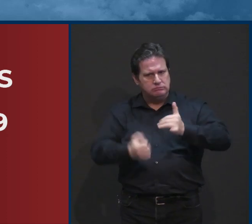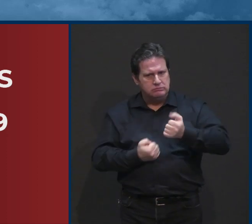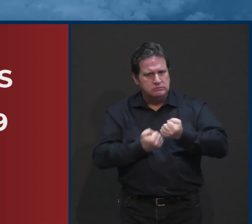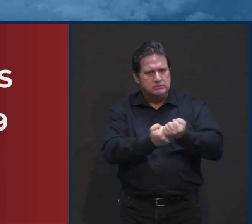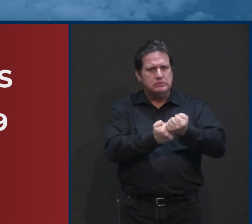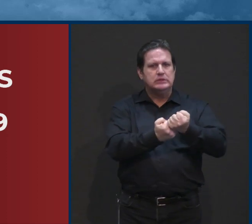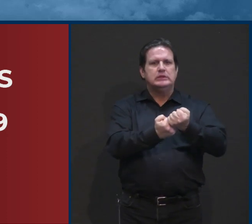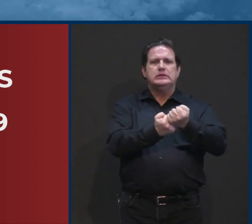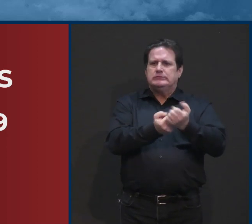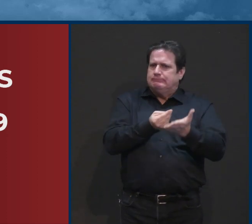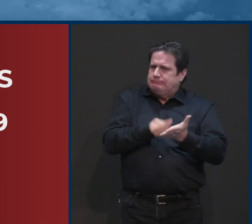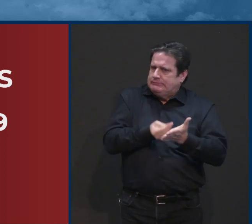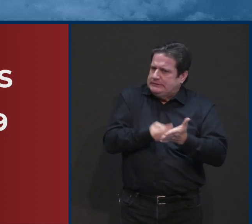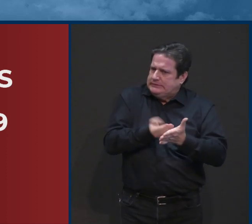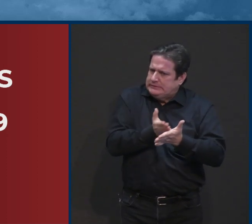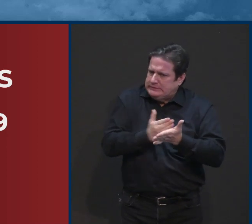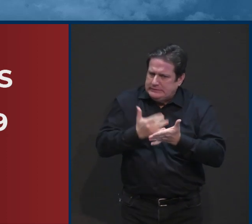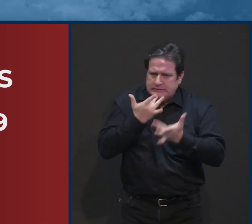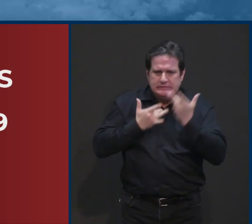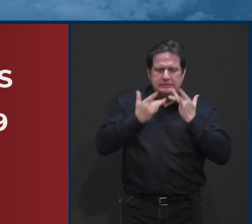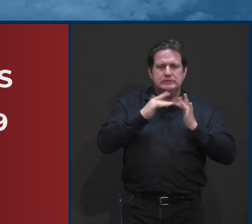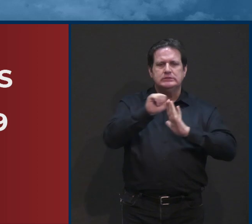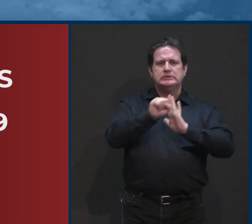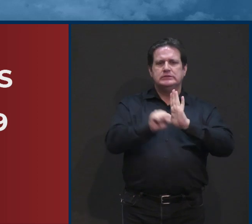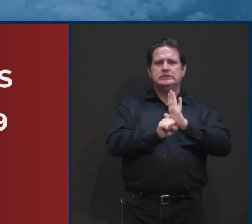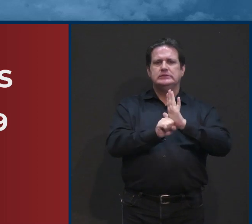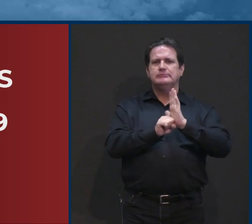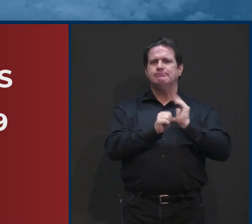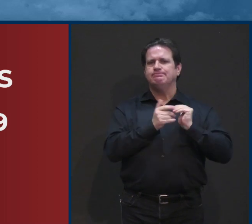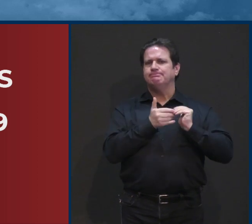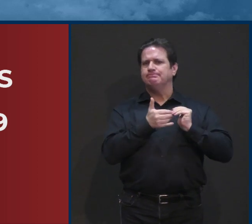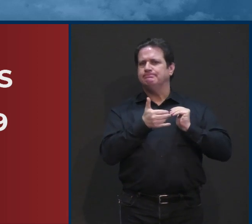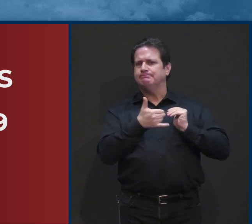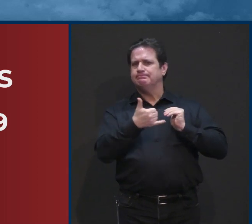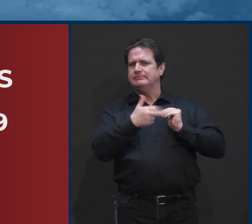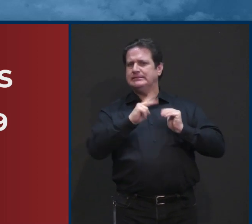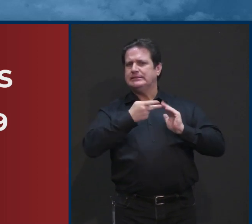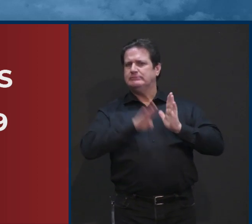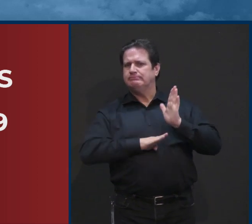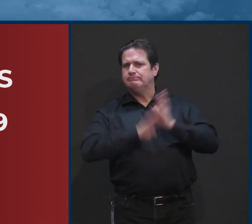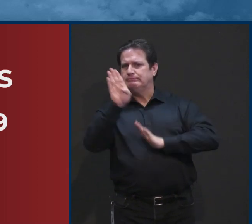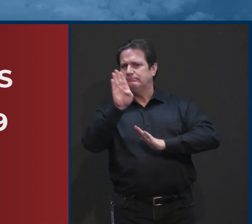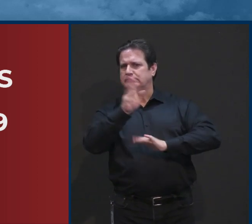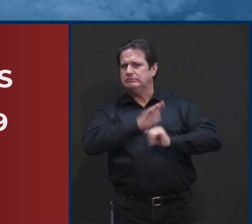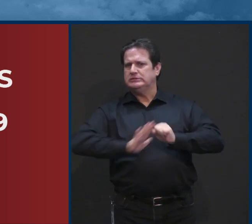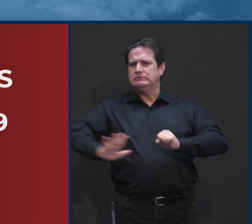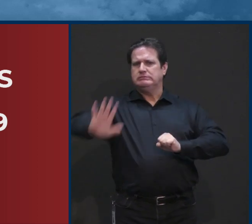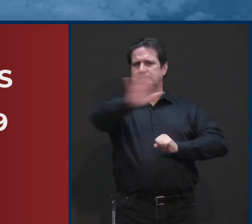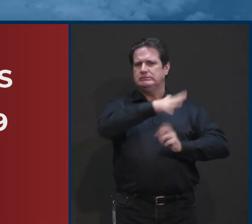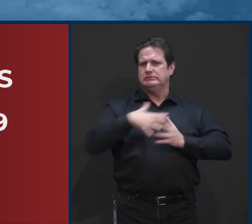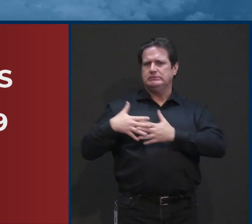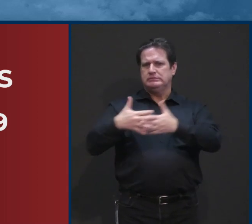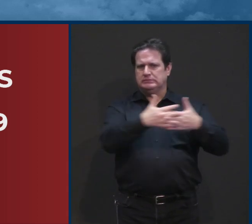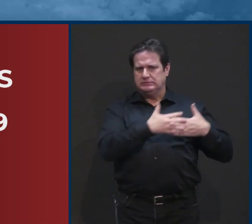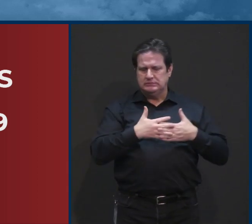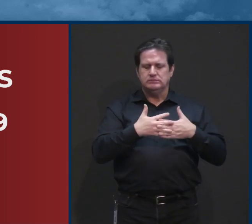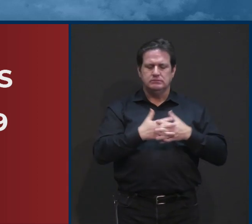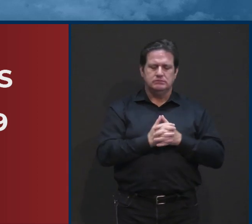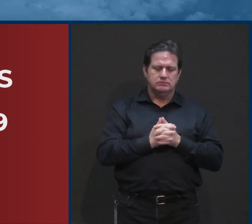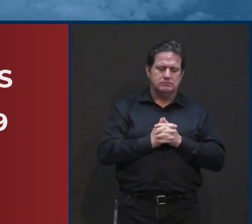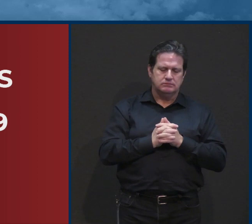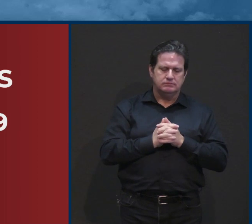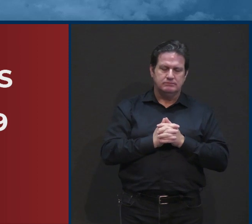particularly financial support for states as we move into this second surge across the country,